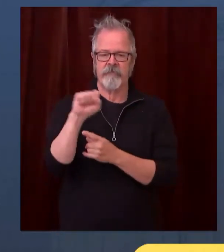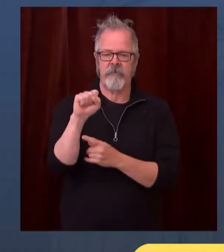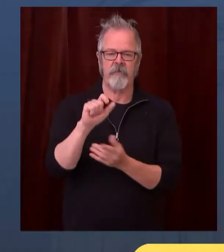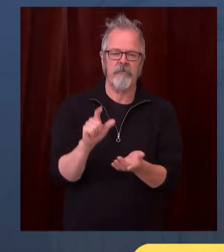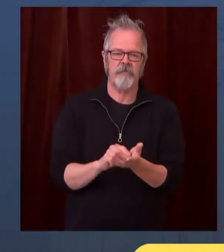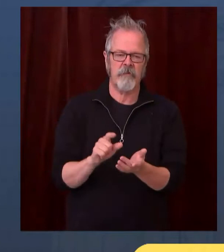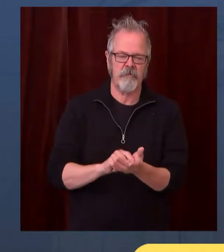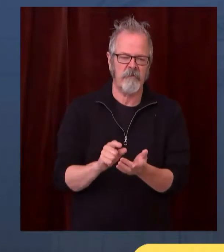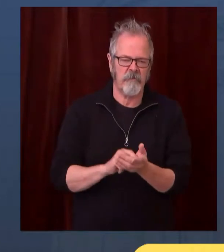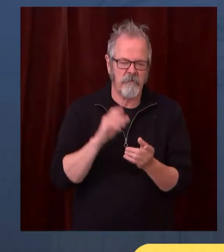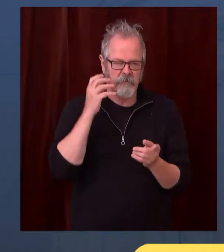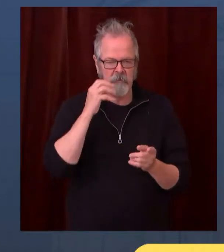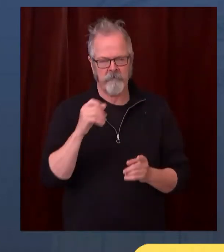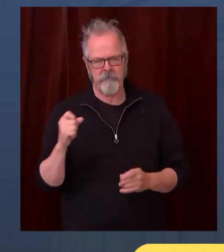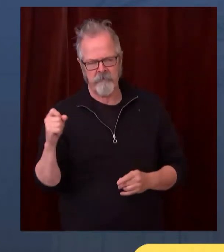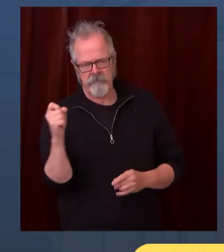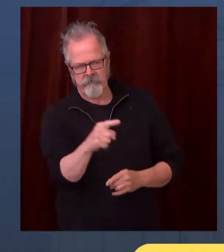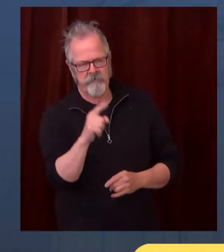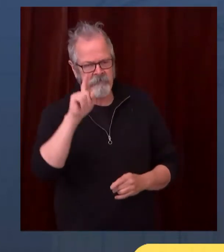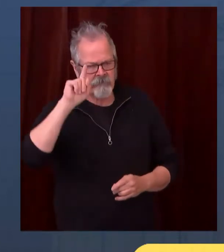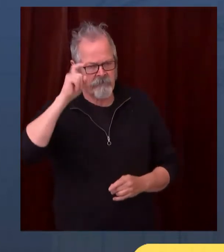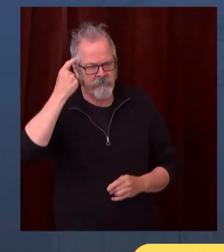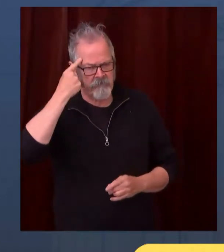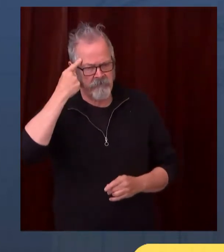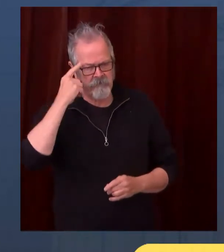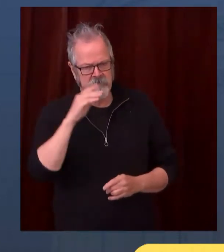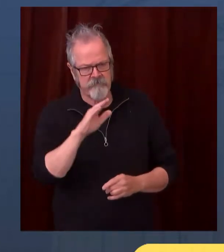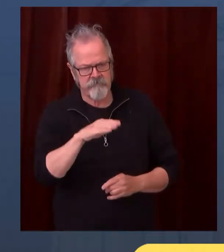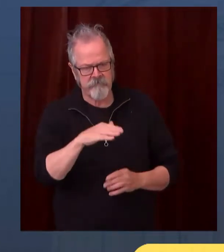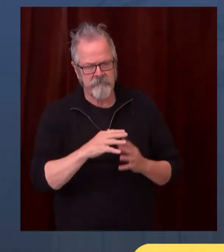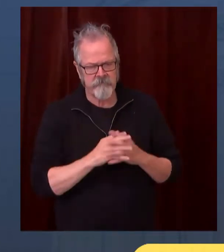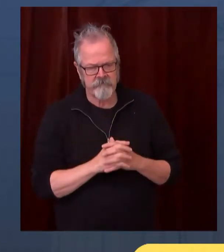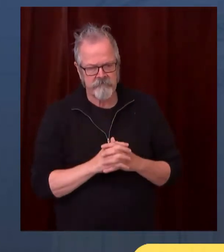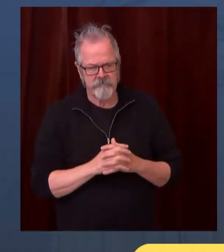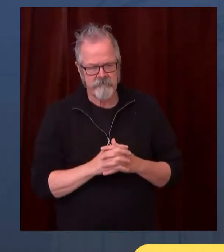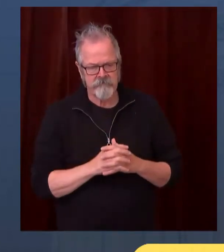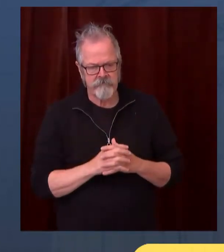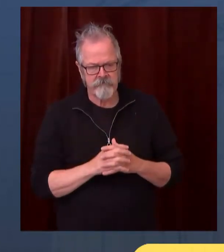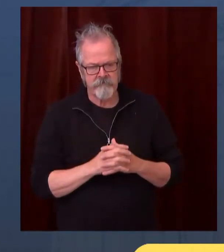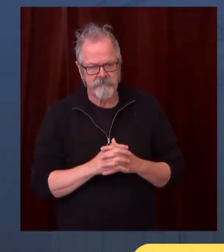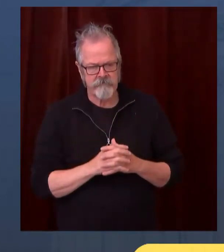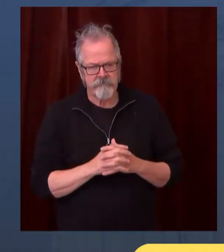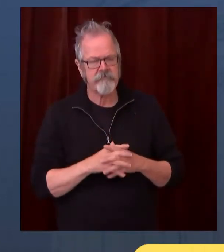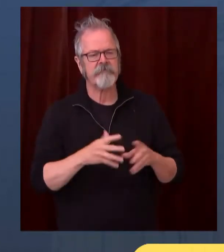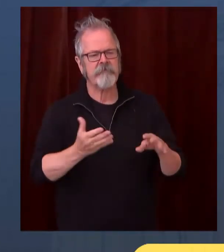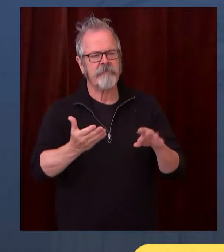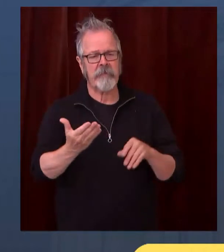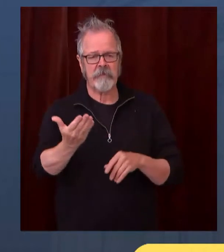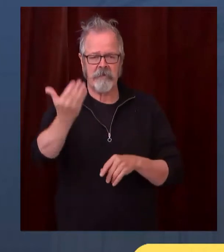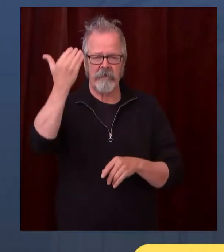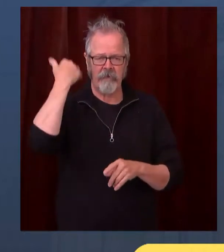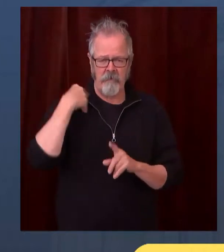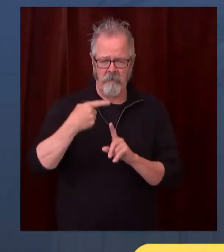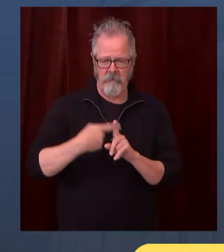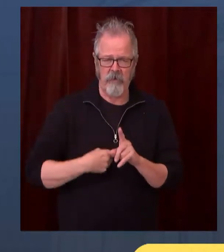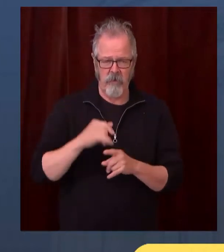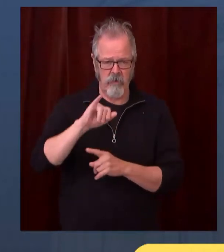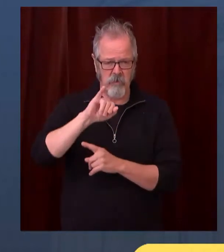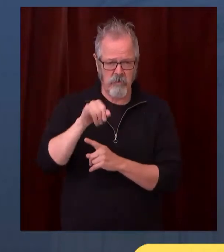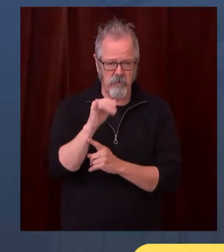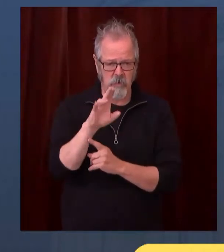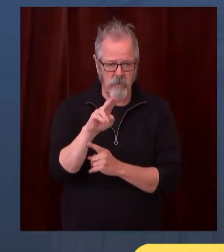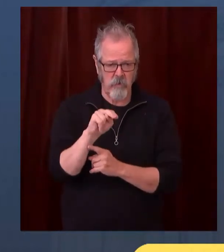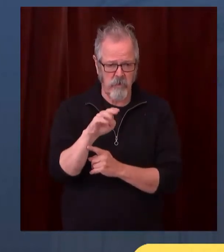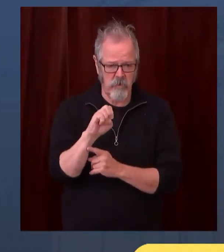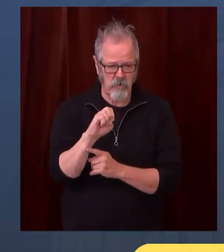as June, the state was unable to hit its own benchmarks for testing nursing homes and memory care units. What